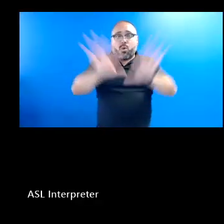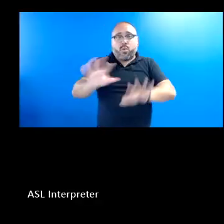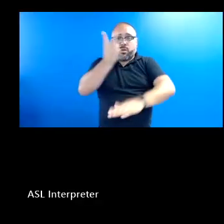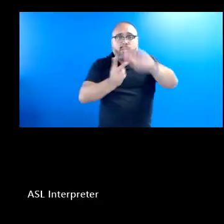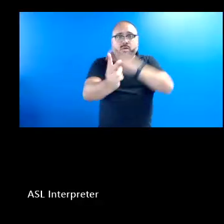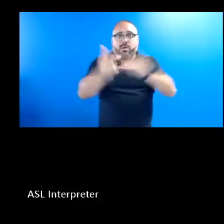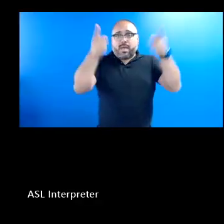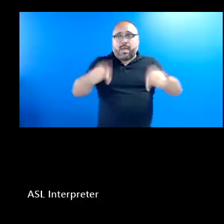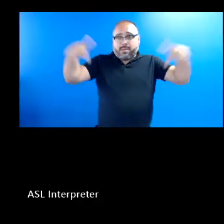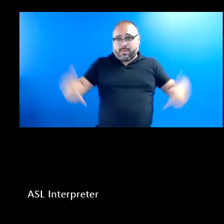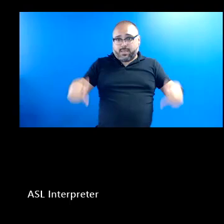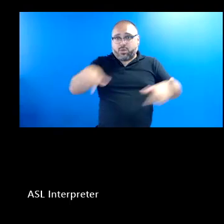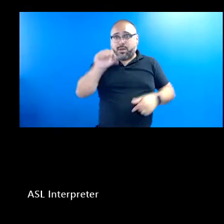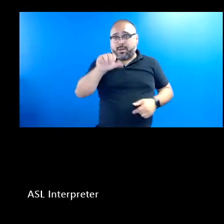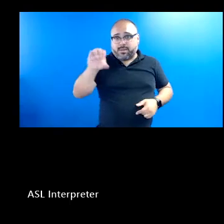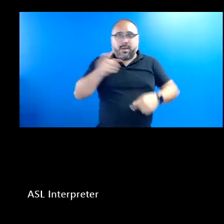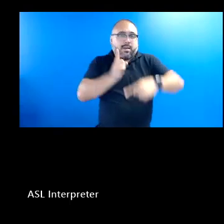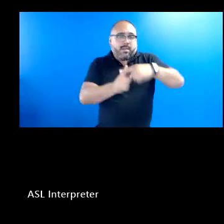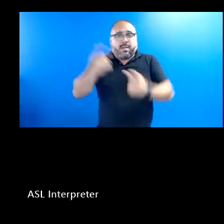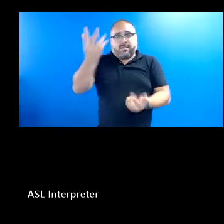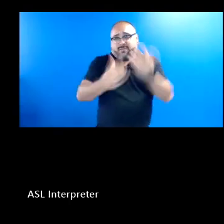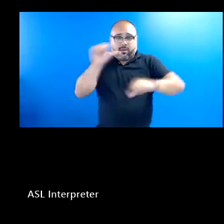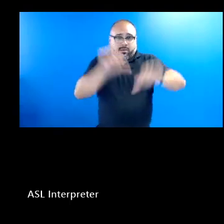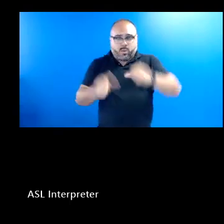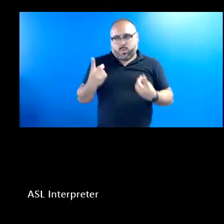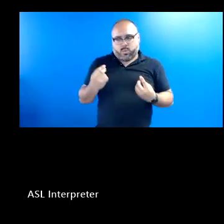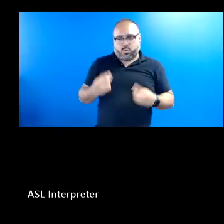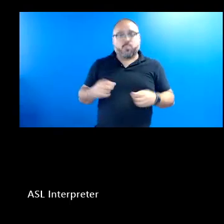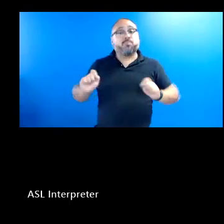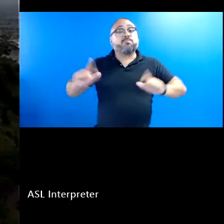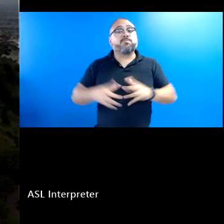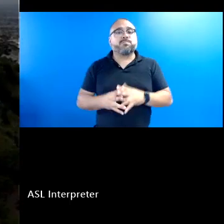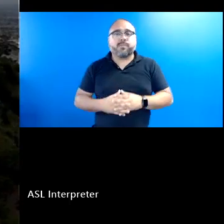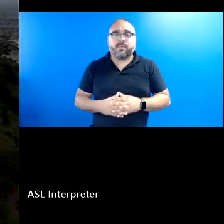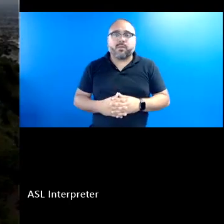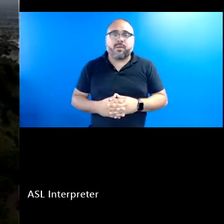SCE and also what the fire scientists do as well. Next slide.